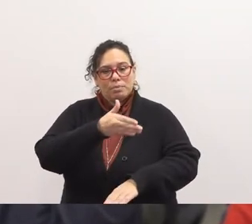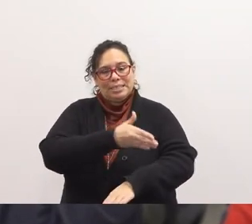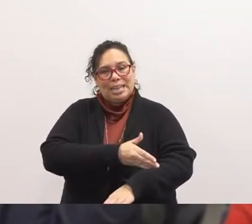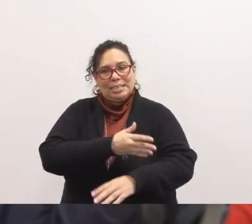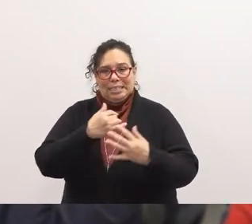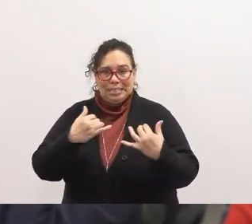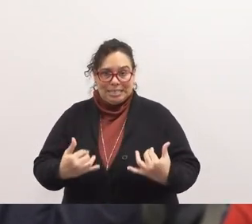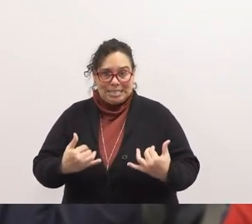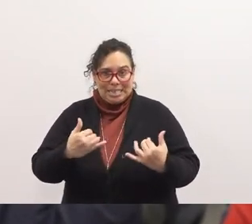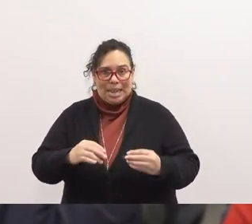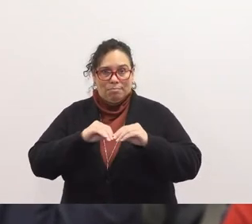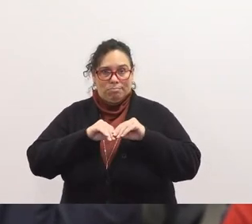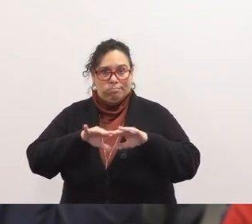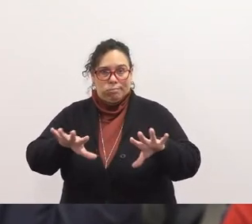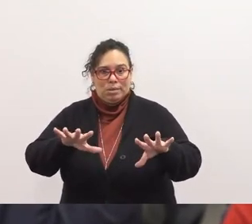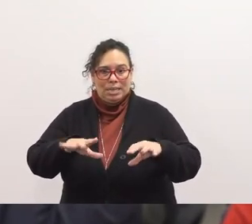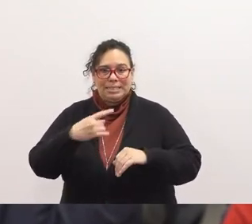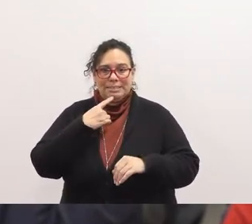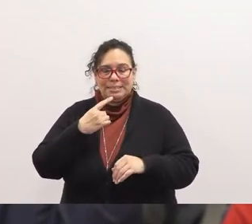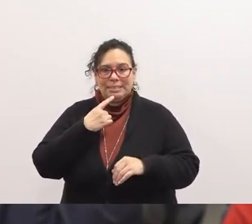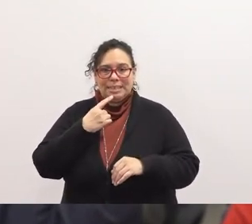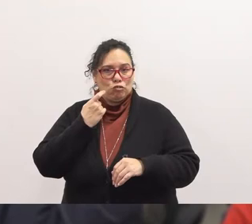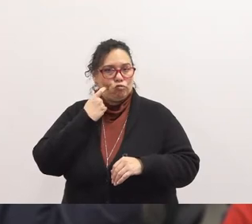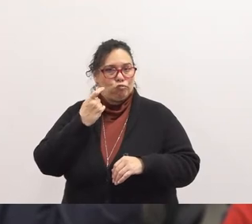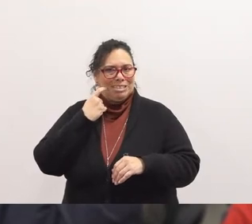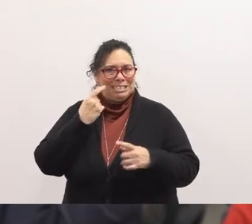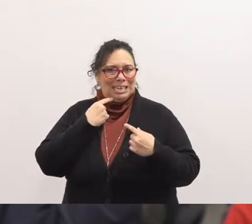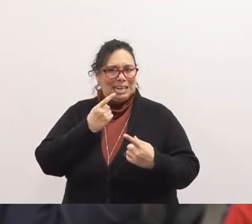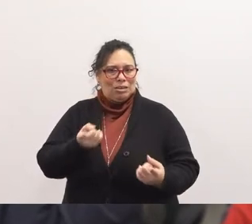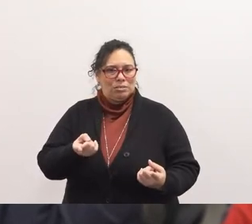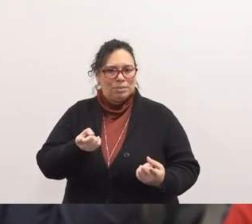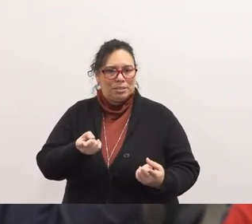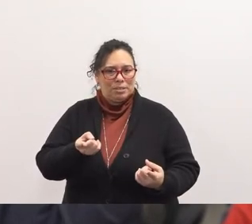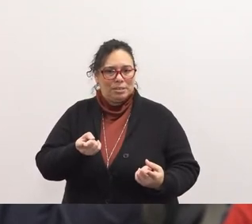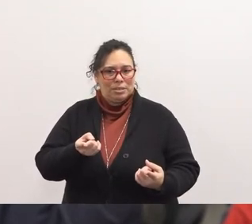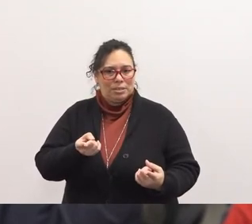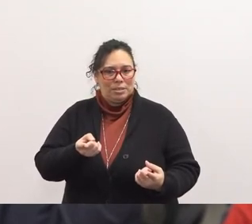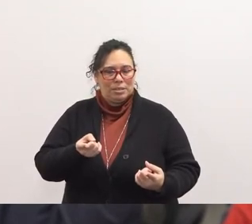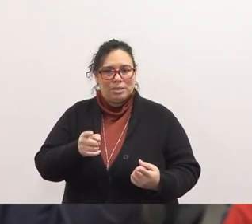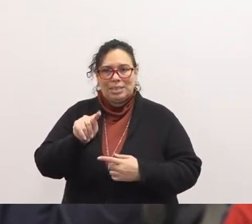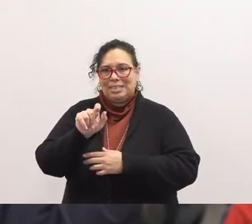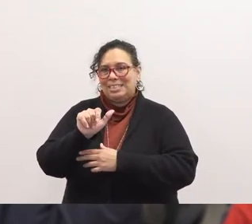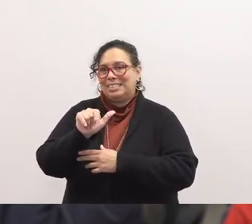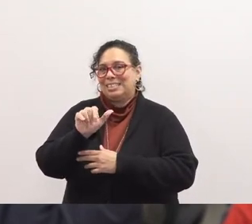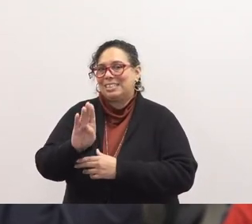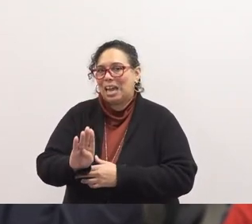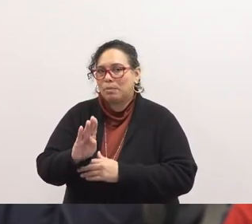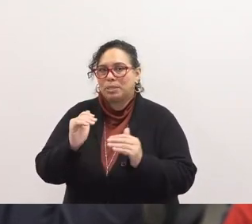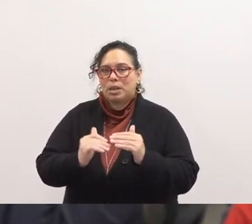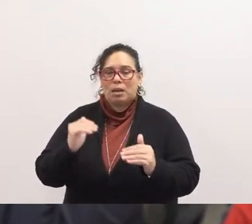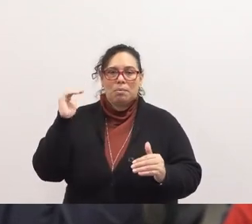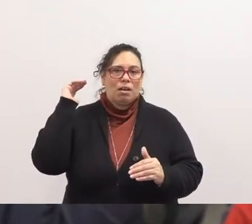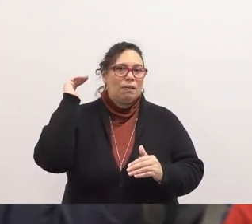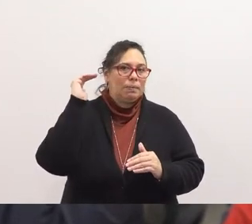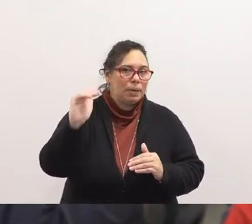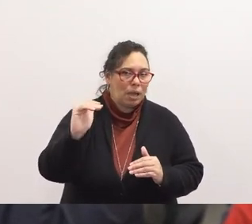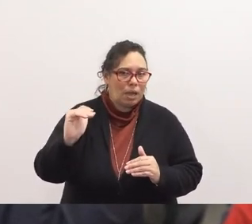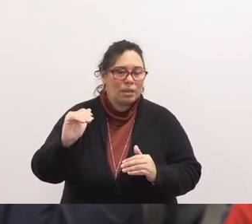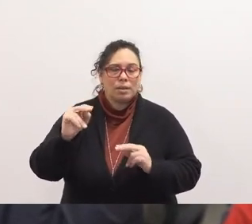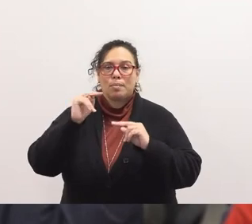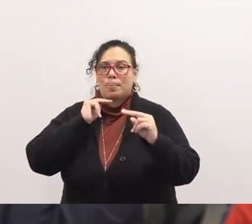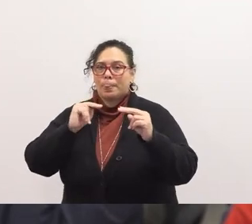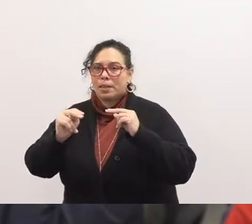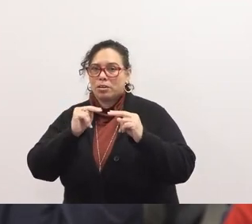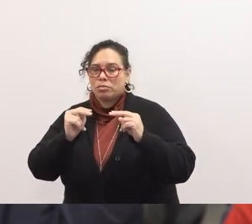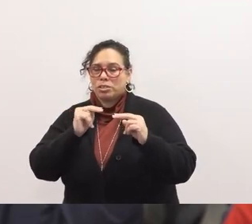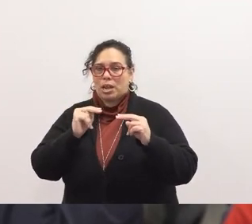out today said that it was a recent announcement. TALB has gone above and beyond to negotiate